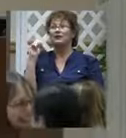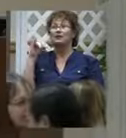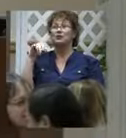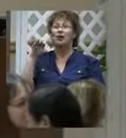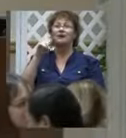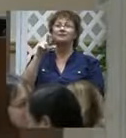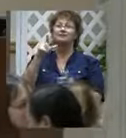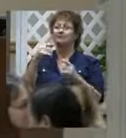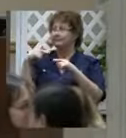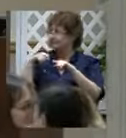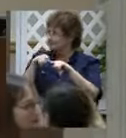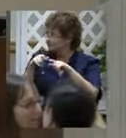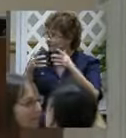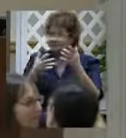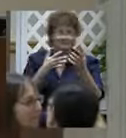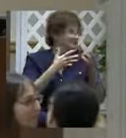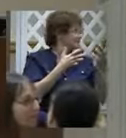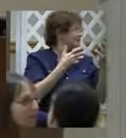in the meantime,